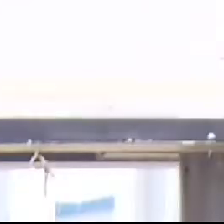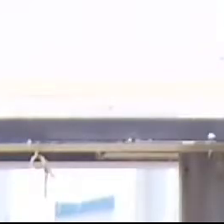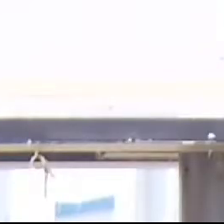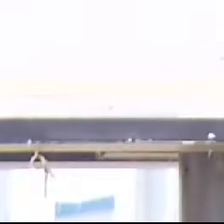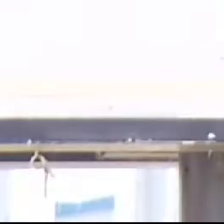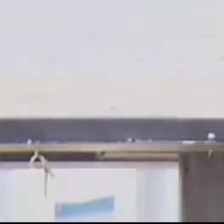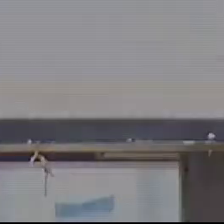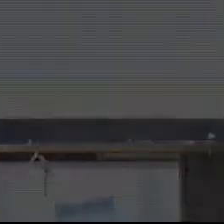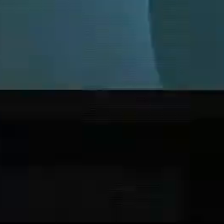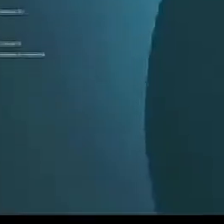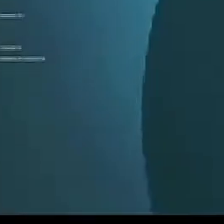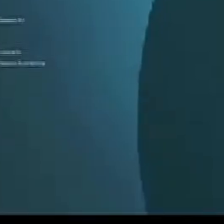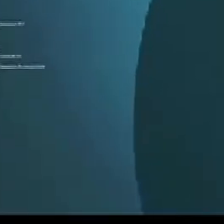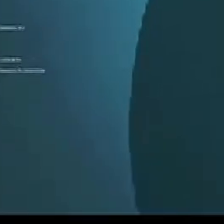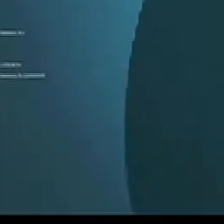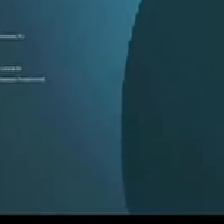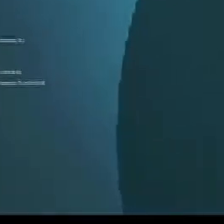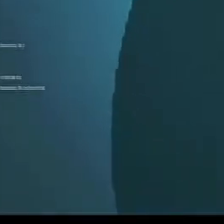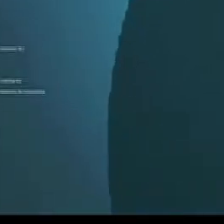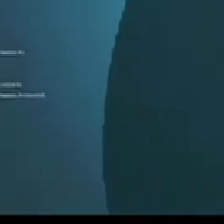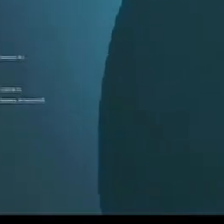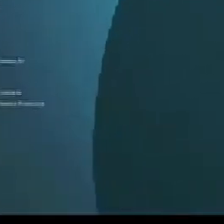now.